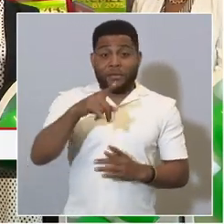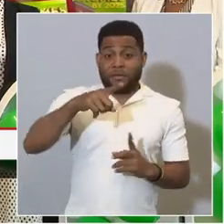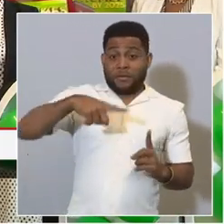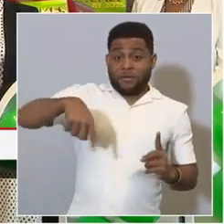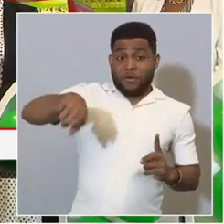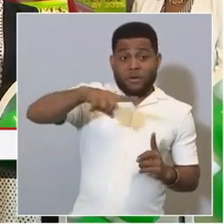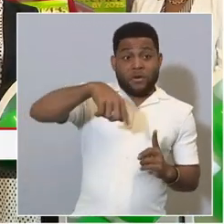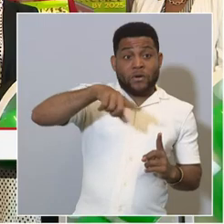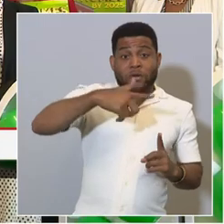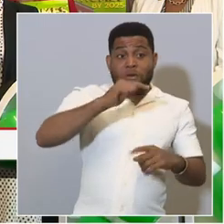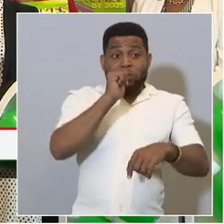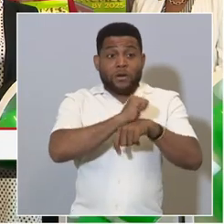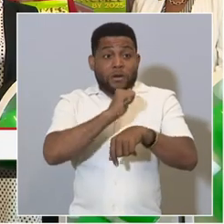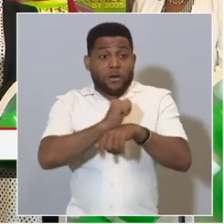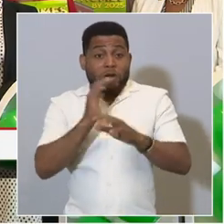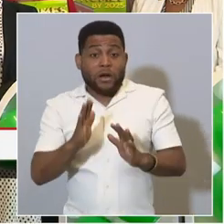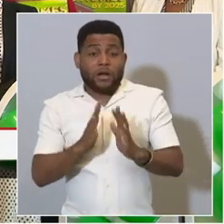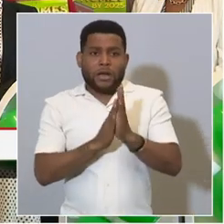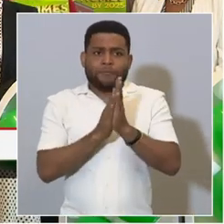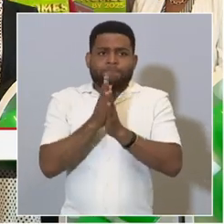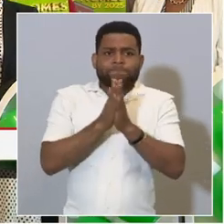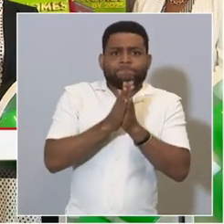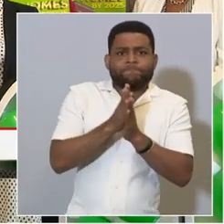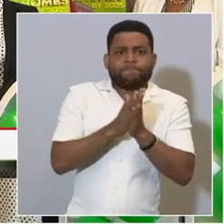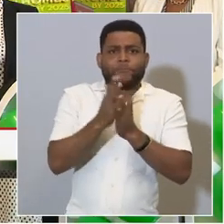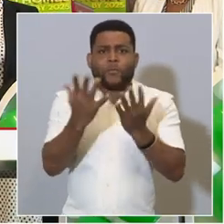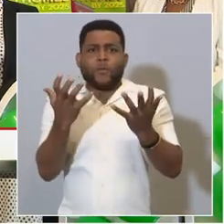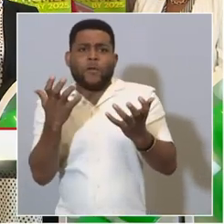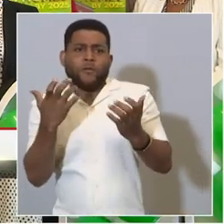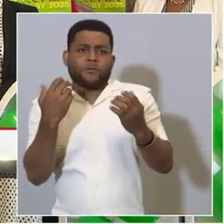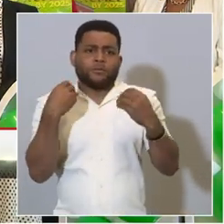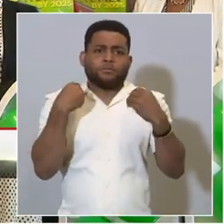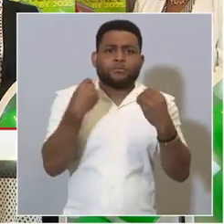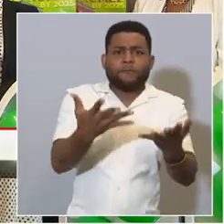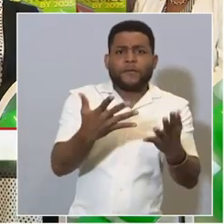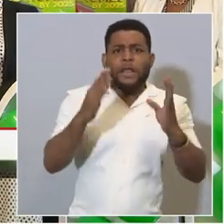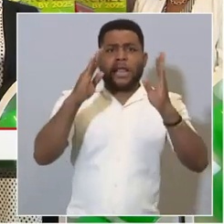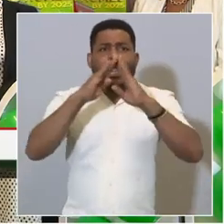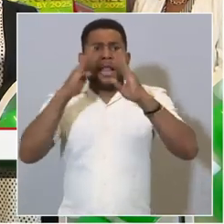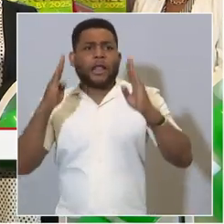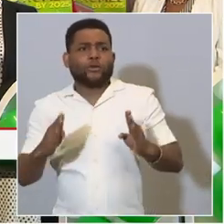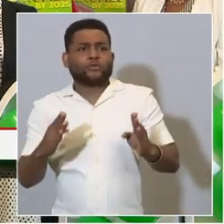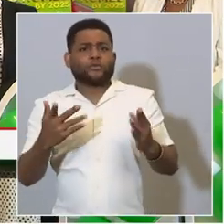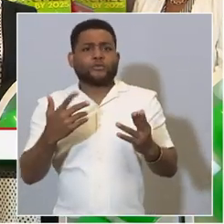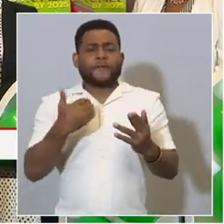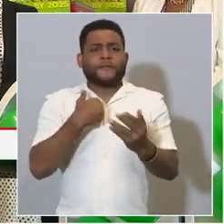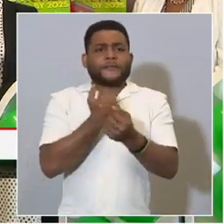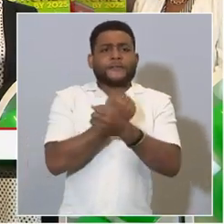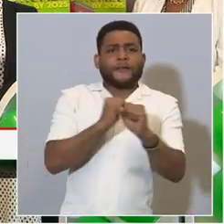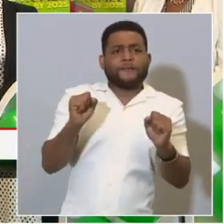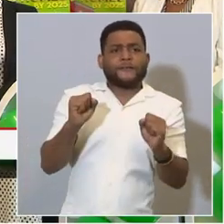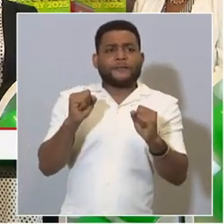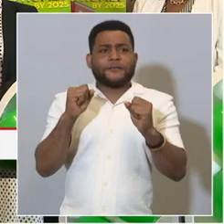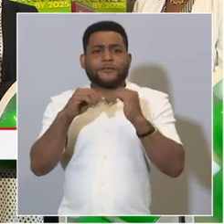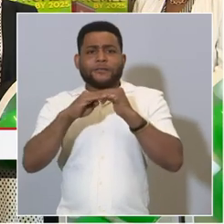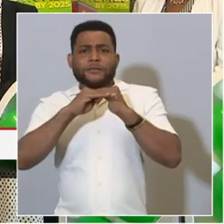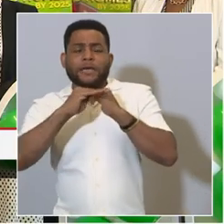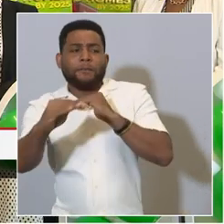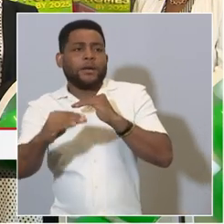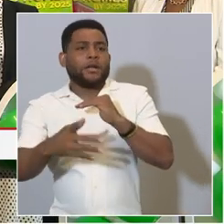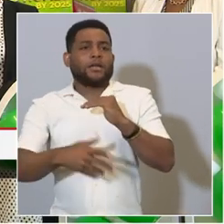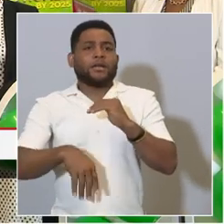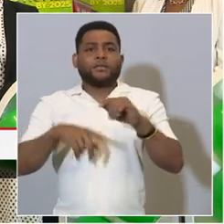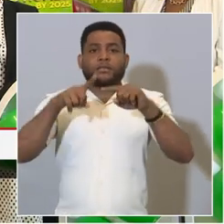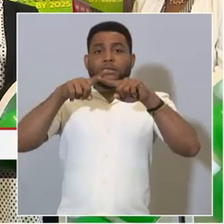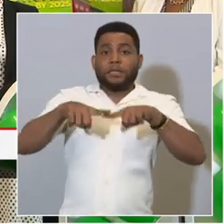to provide DC residents with safe, stable, and dignified housing, as well as to keeping more of our longtime residents here in Washington,